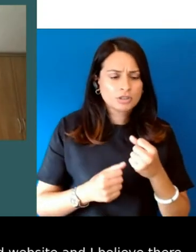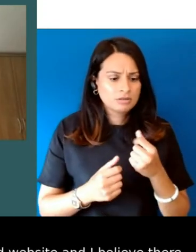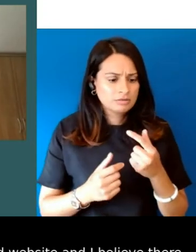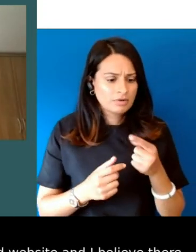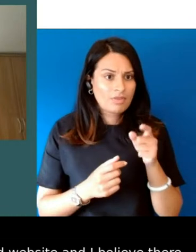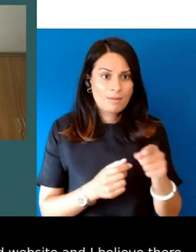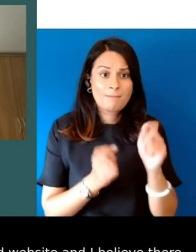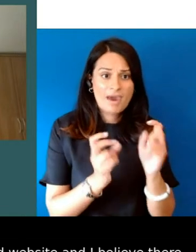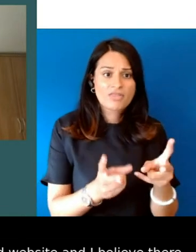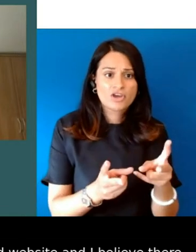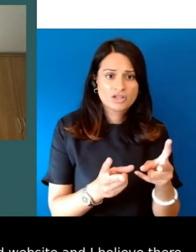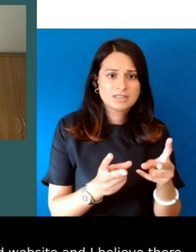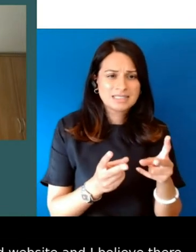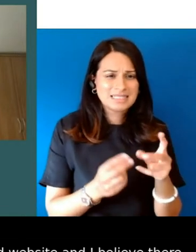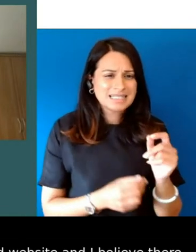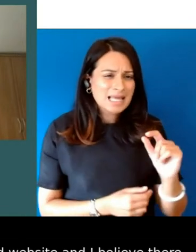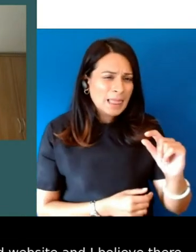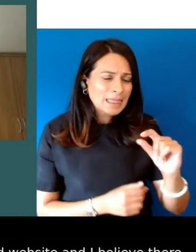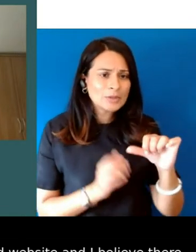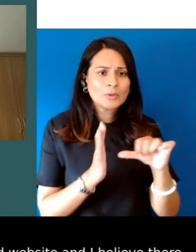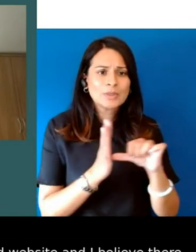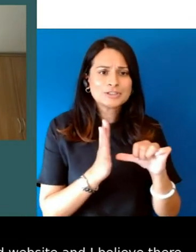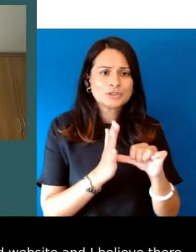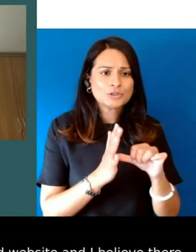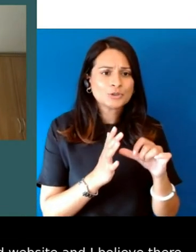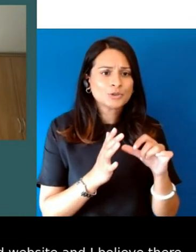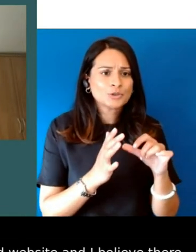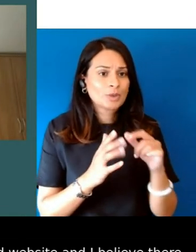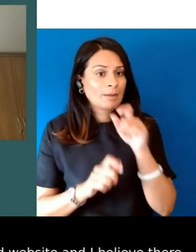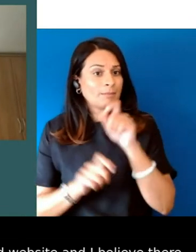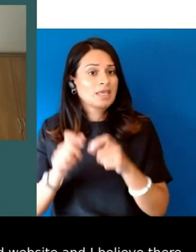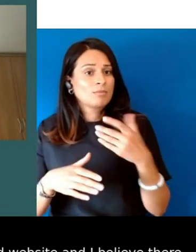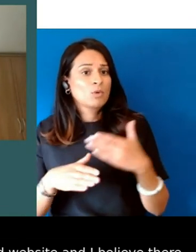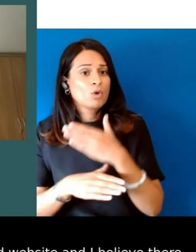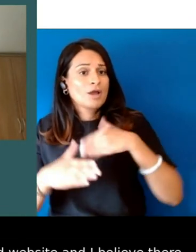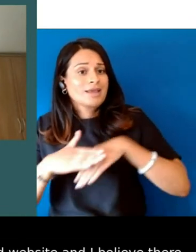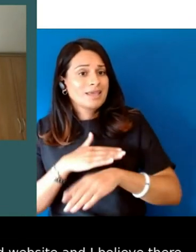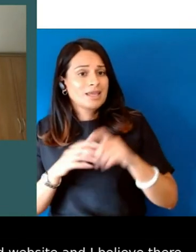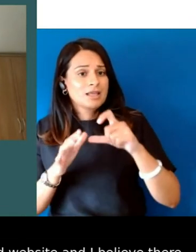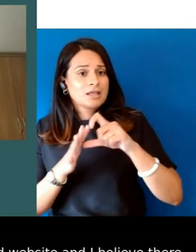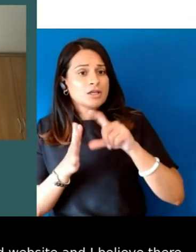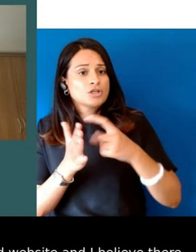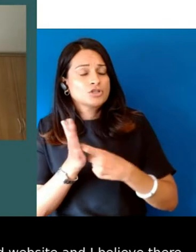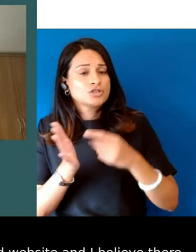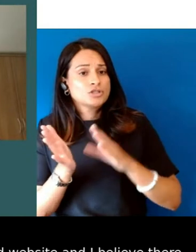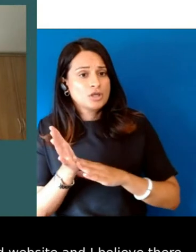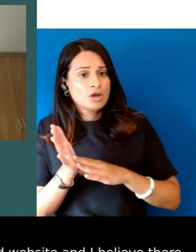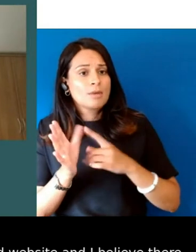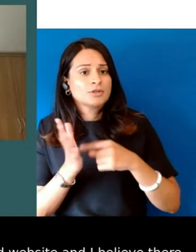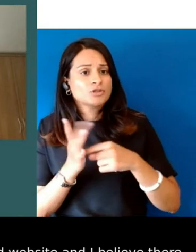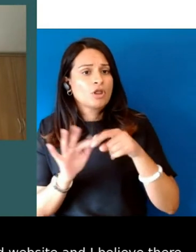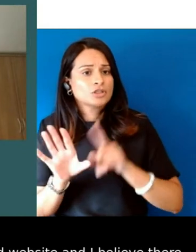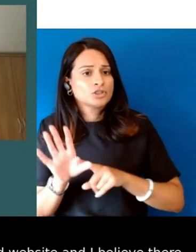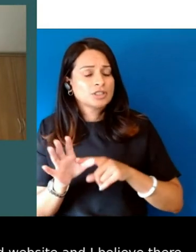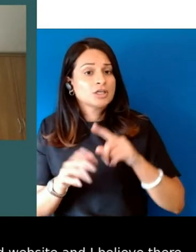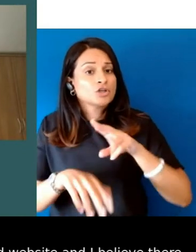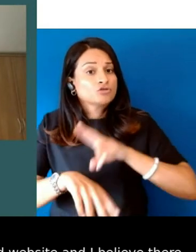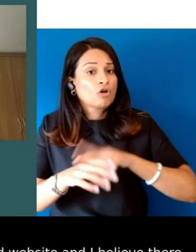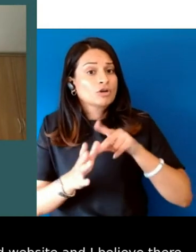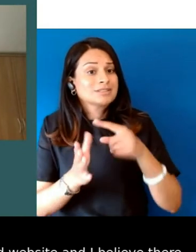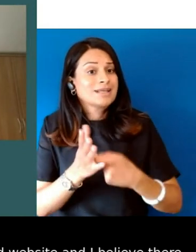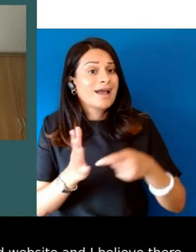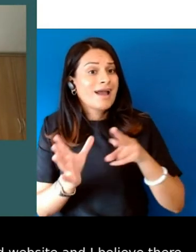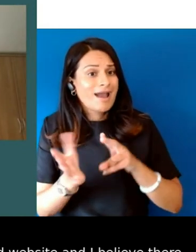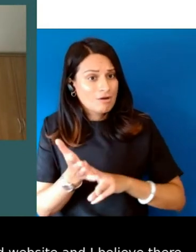this slight issue for people in dermatology is the dr aaron method actually almost goes back to the method